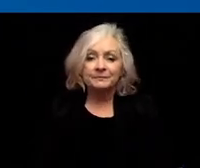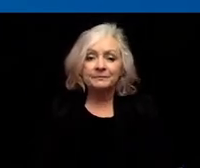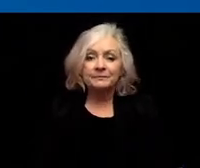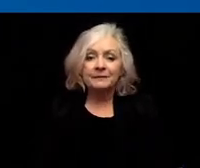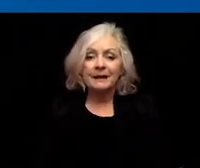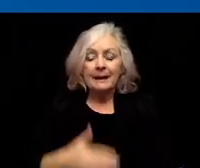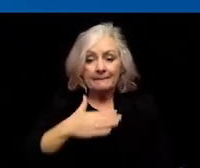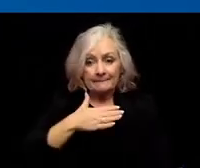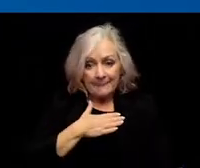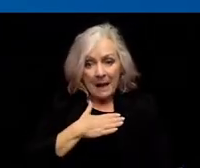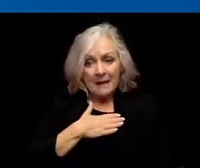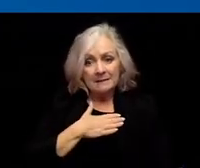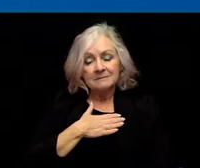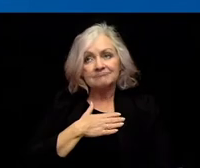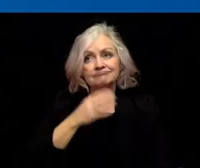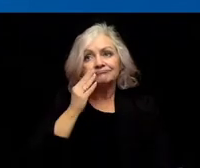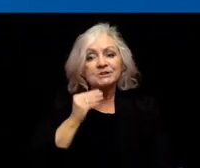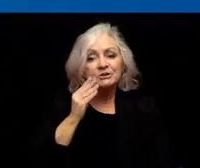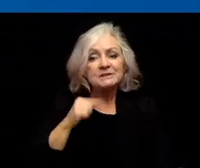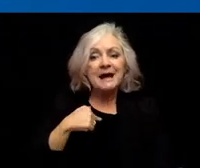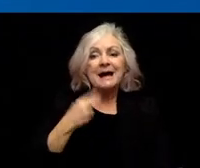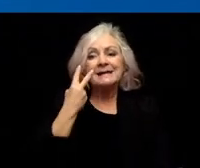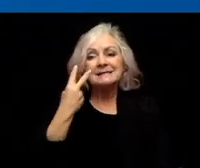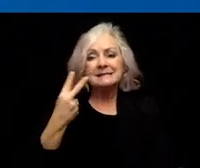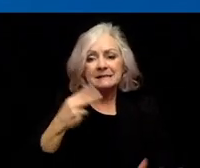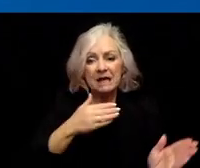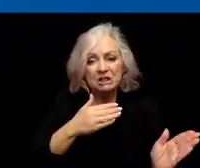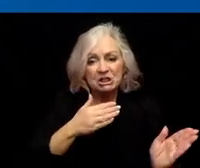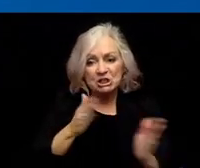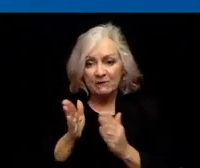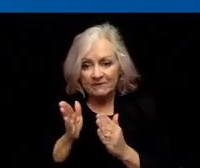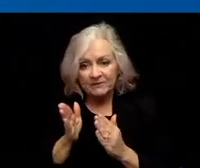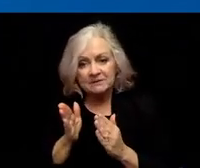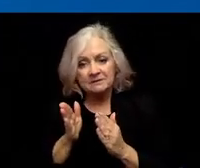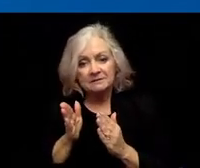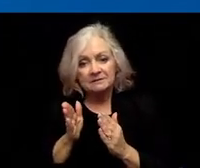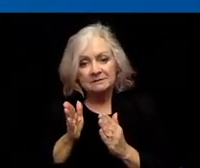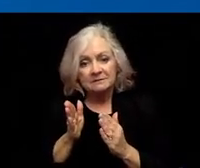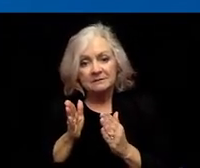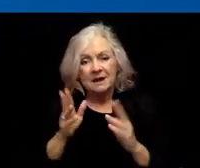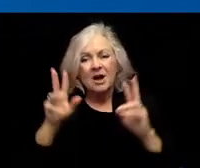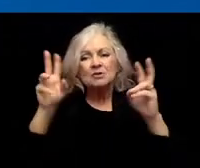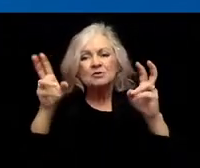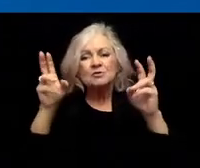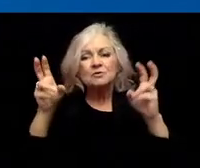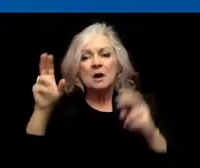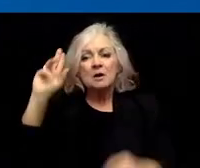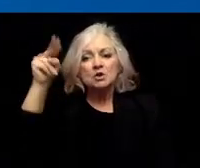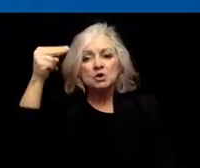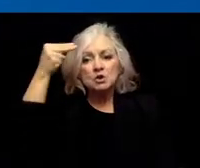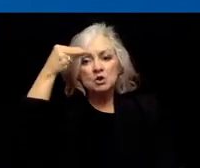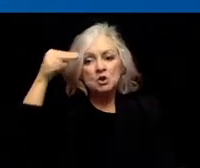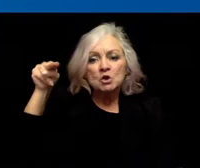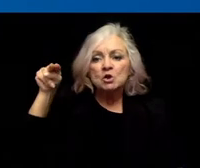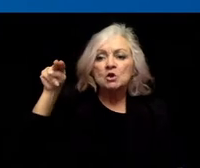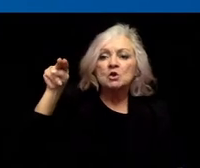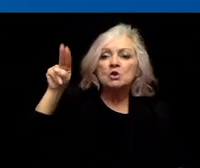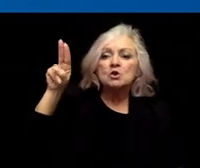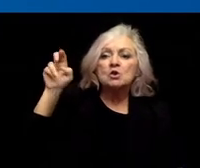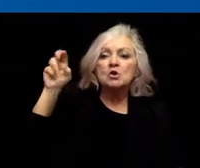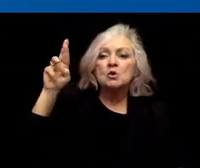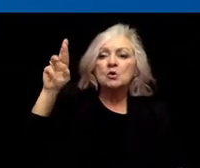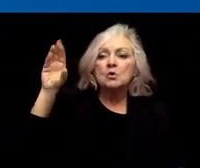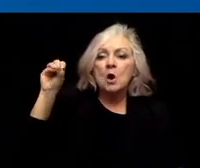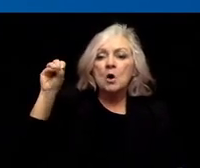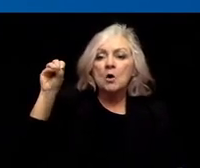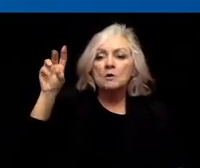among my colleagues is a shift towards what we call a neurodiversity-oriented approach to healthcare.